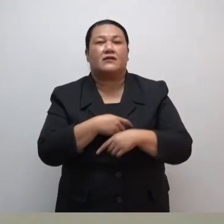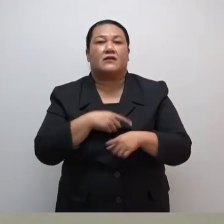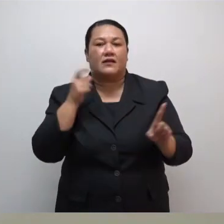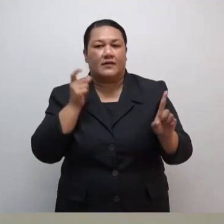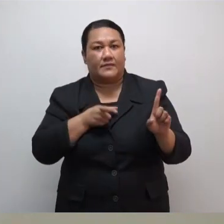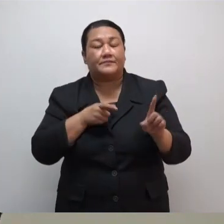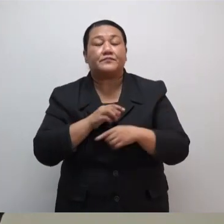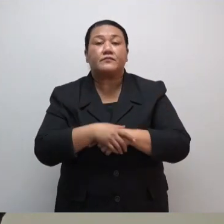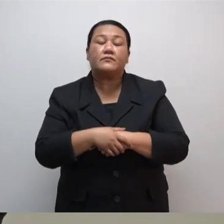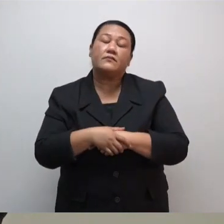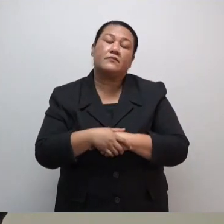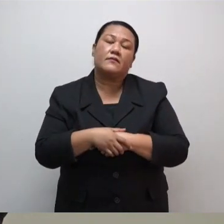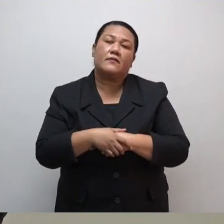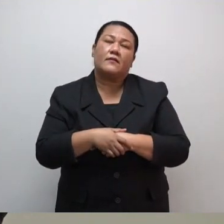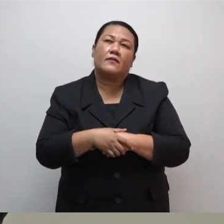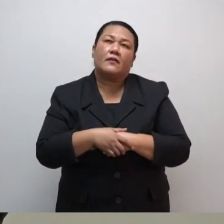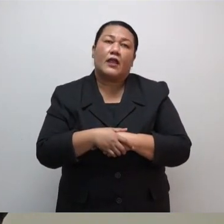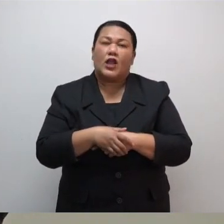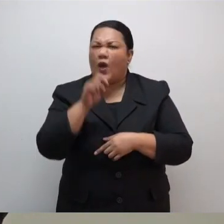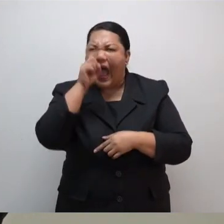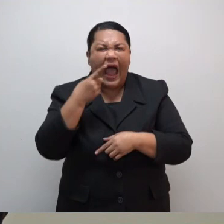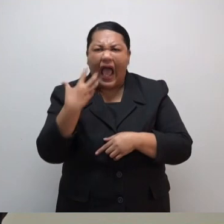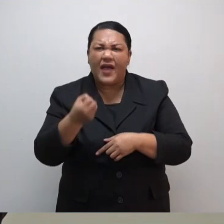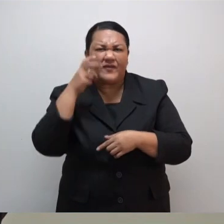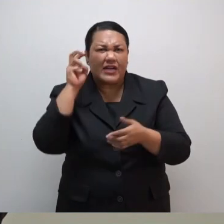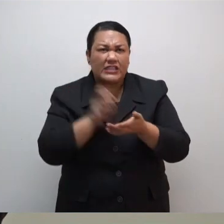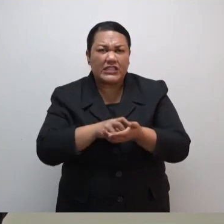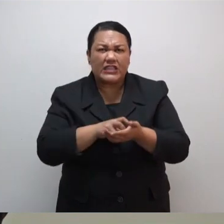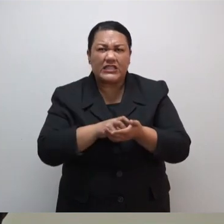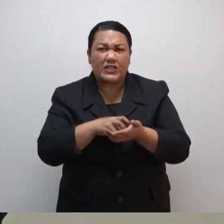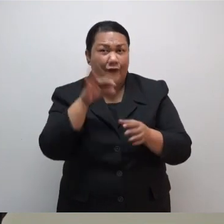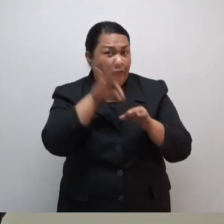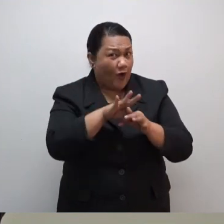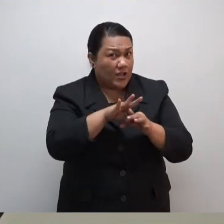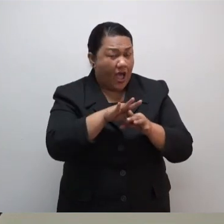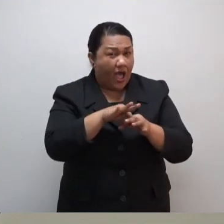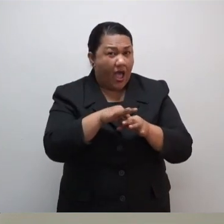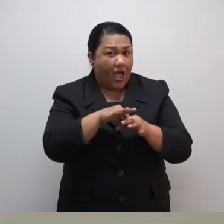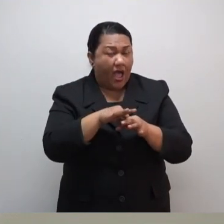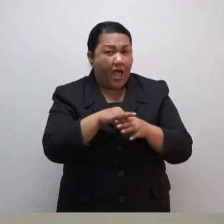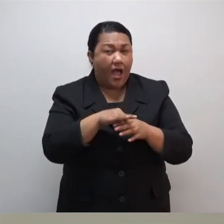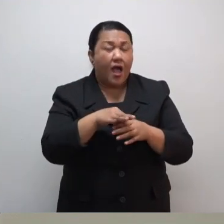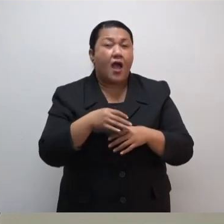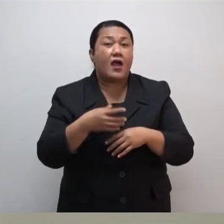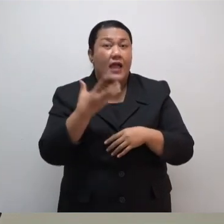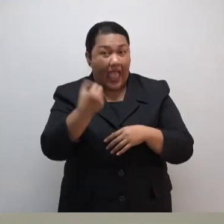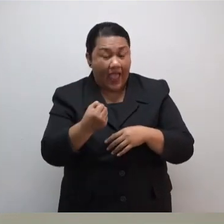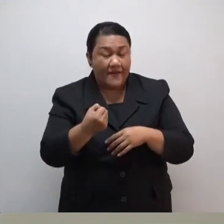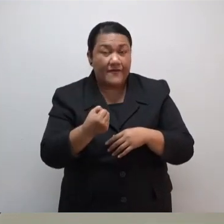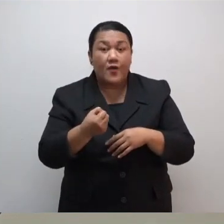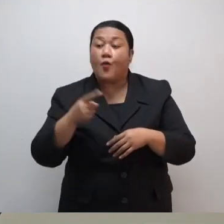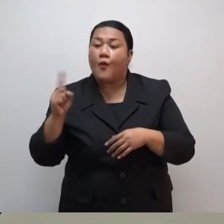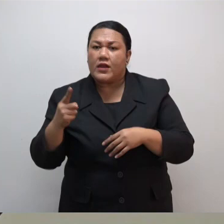have a registration of voters where there is opportunity for people to be registered